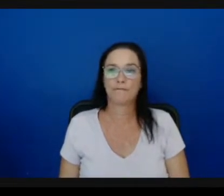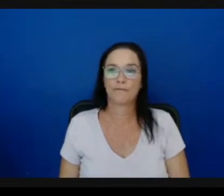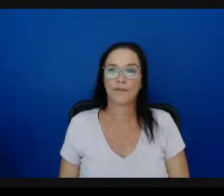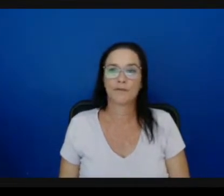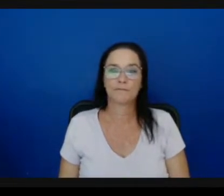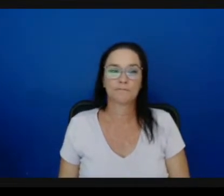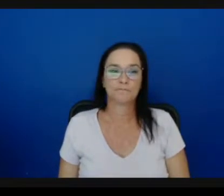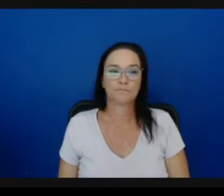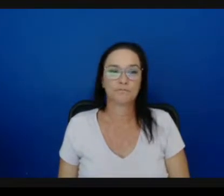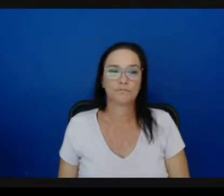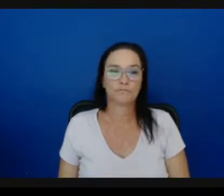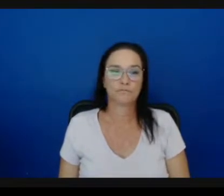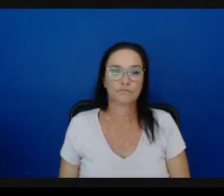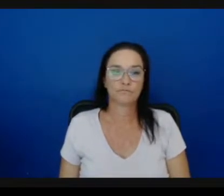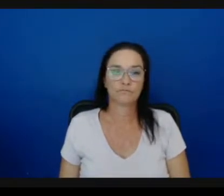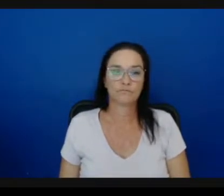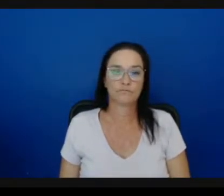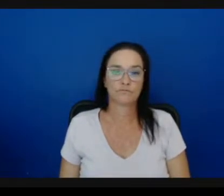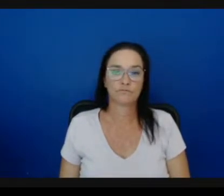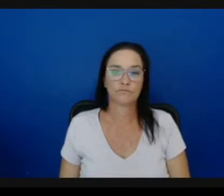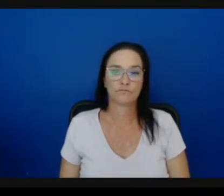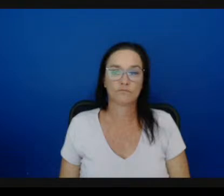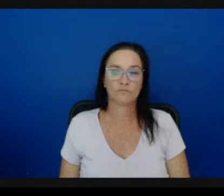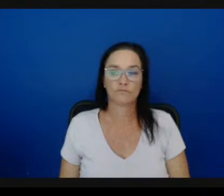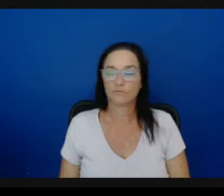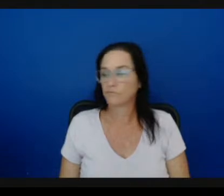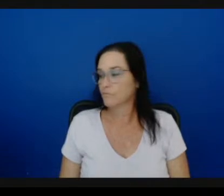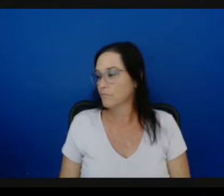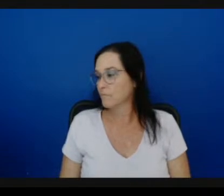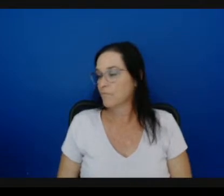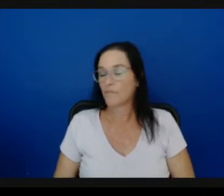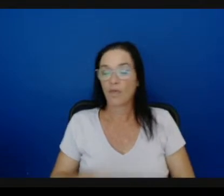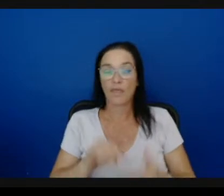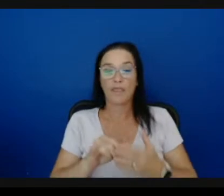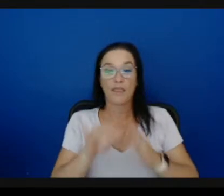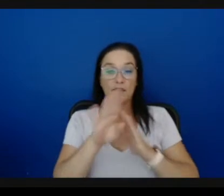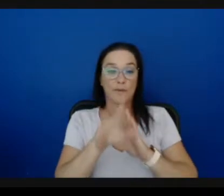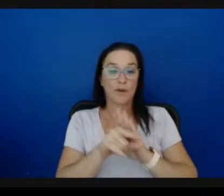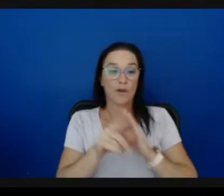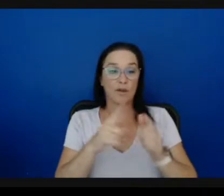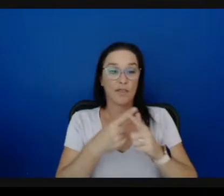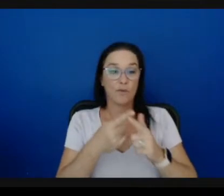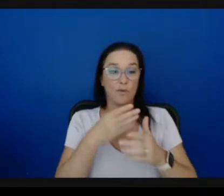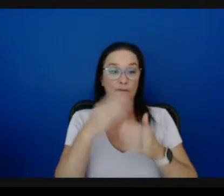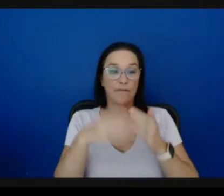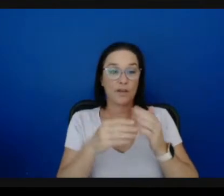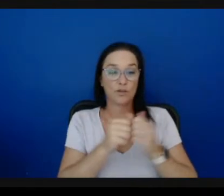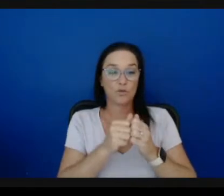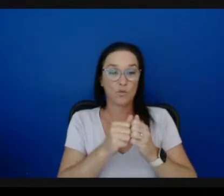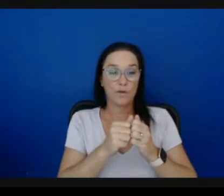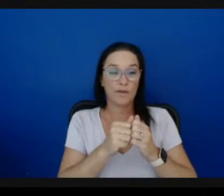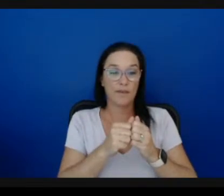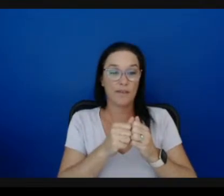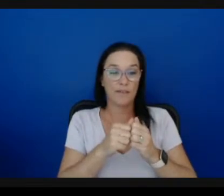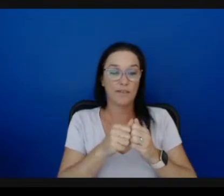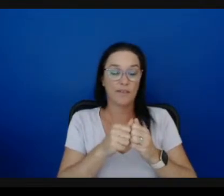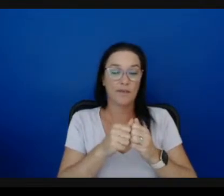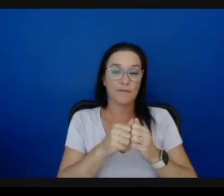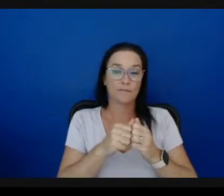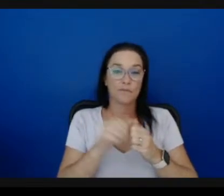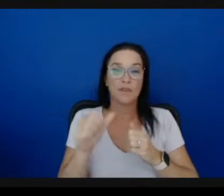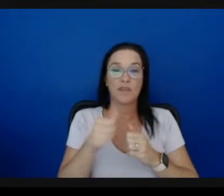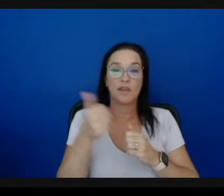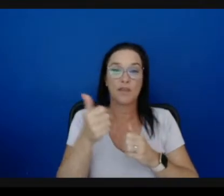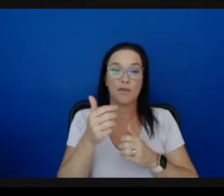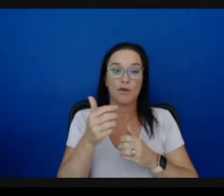So that's the background, and we'll finish it up here by playing you guys